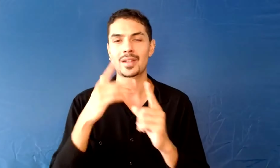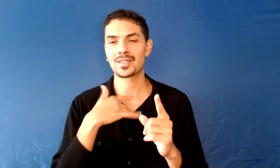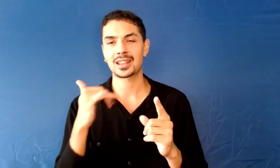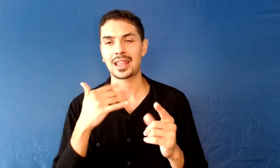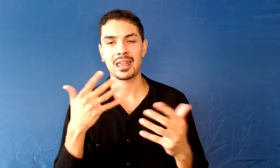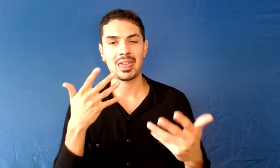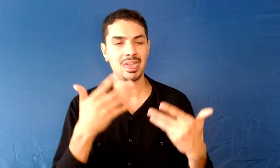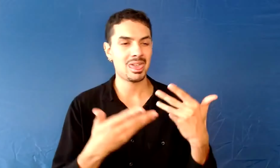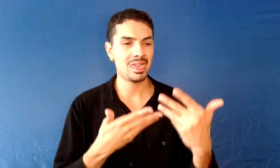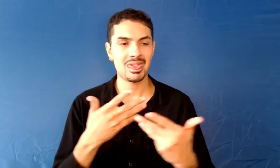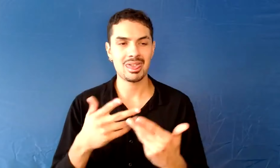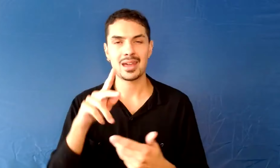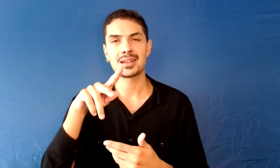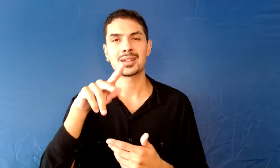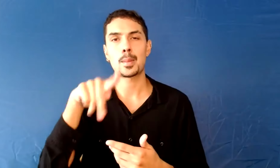just so weak.